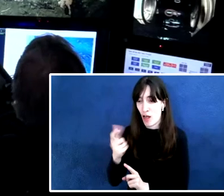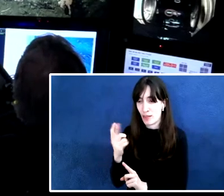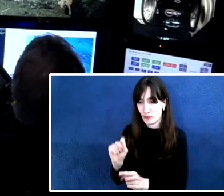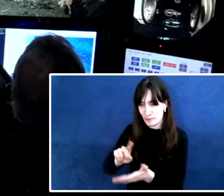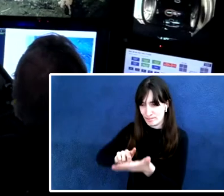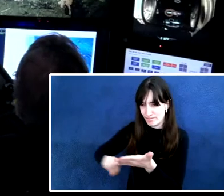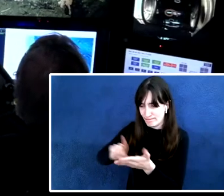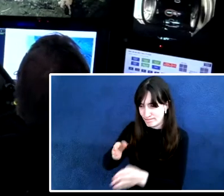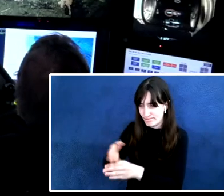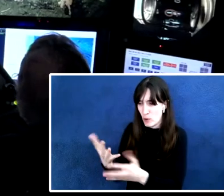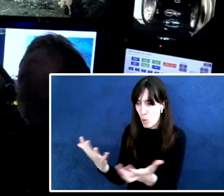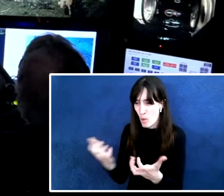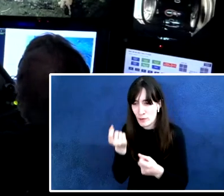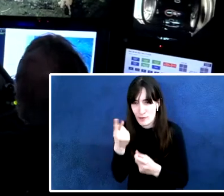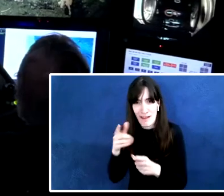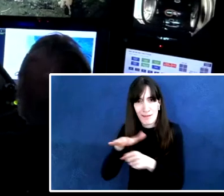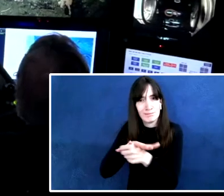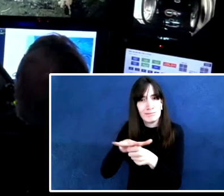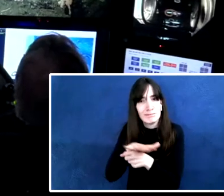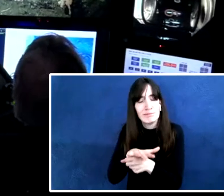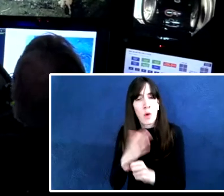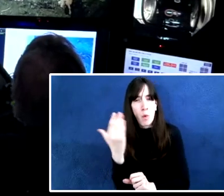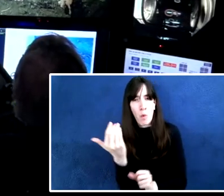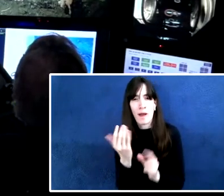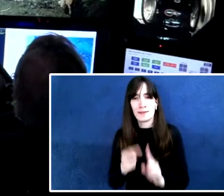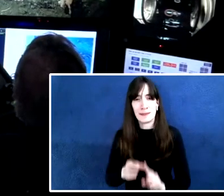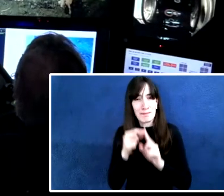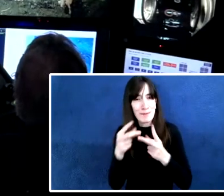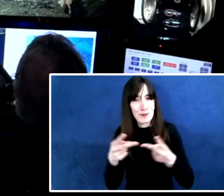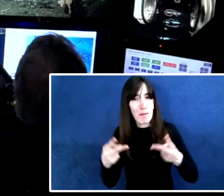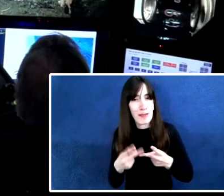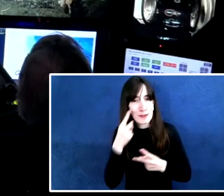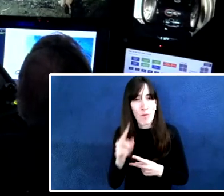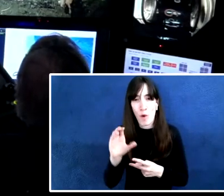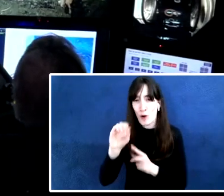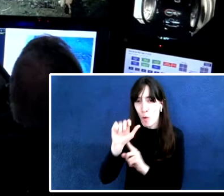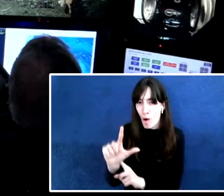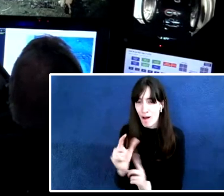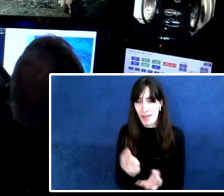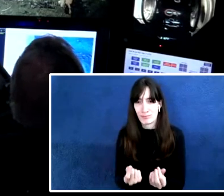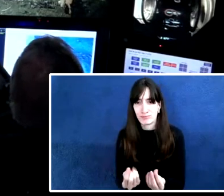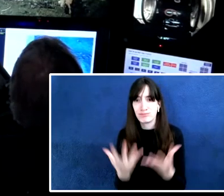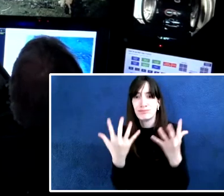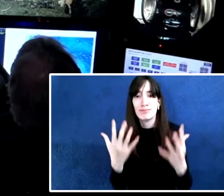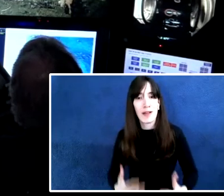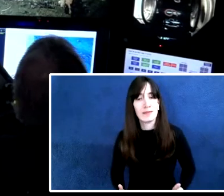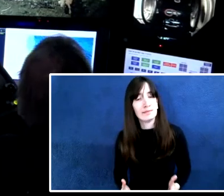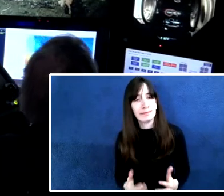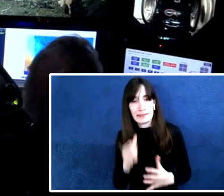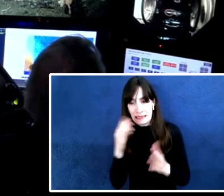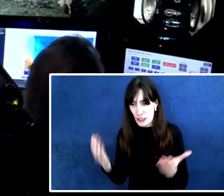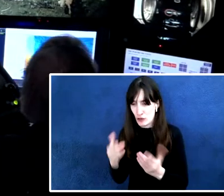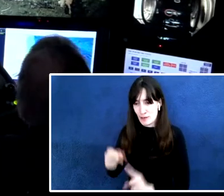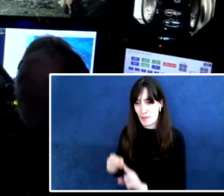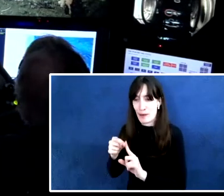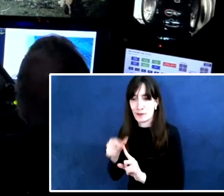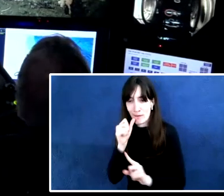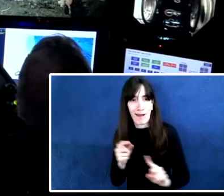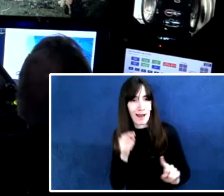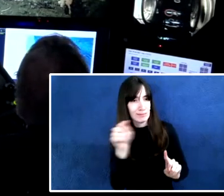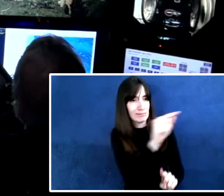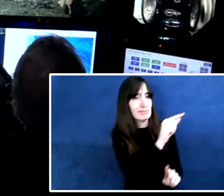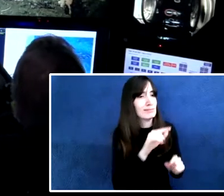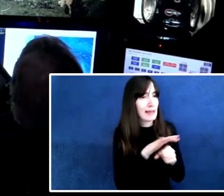Ridge that makes it such a special place for corals. Why do they thrive here and not other locations? Is it oceanography? Is